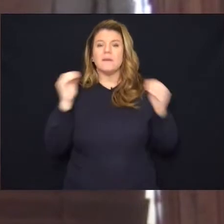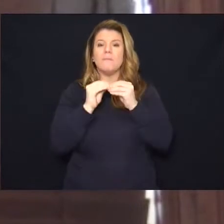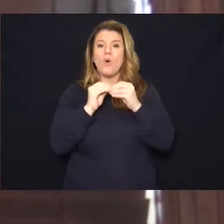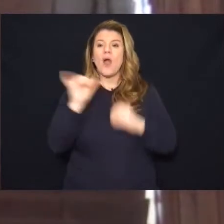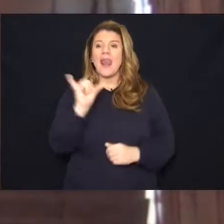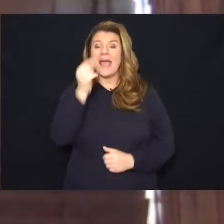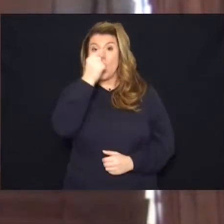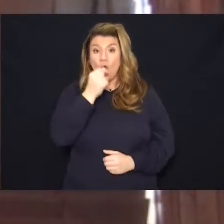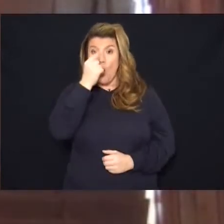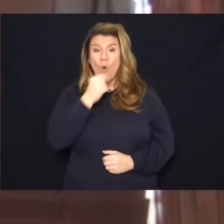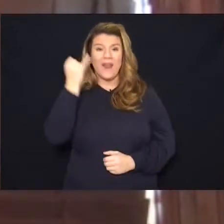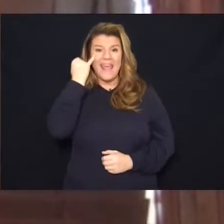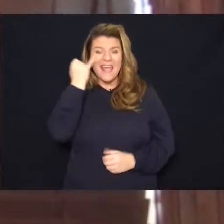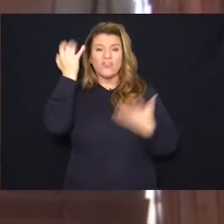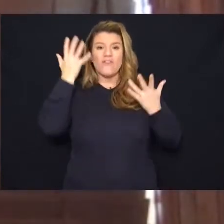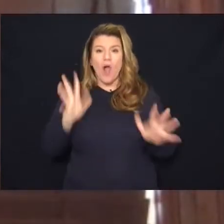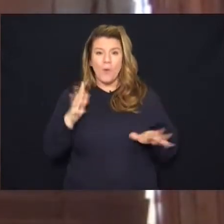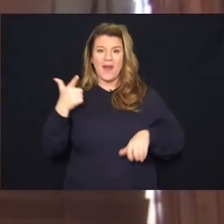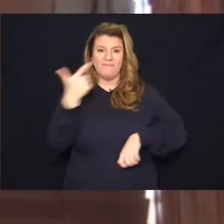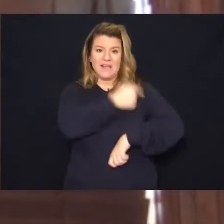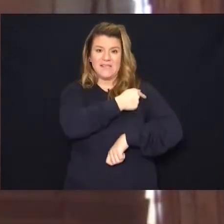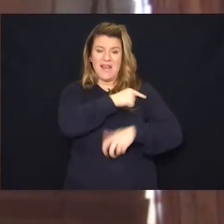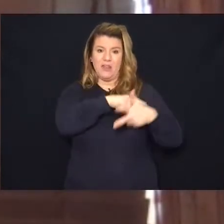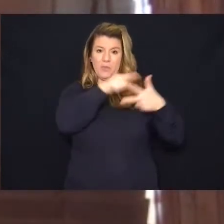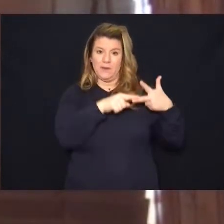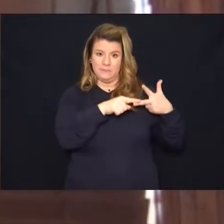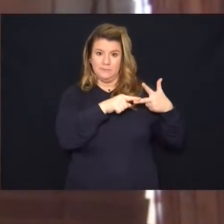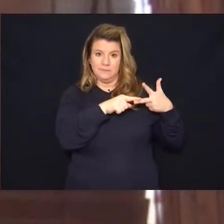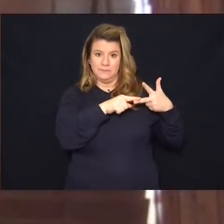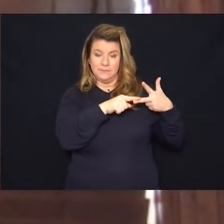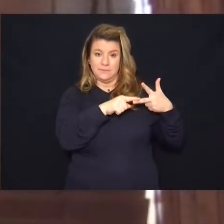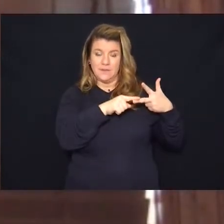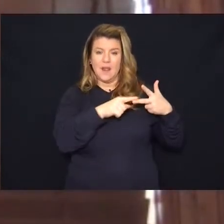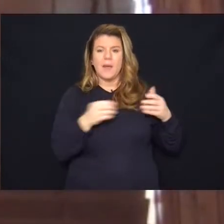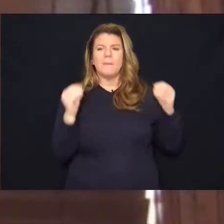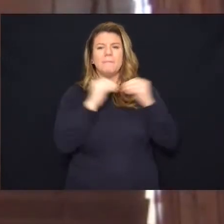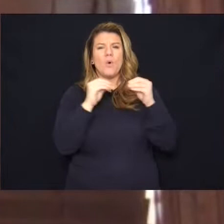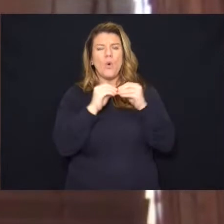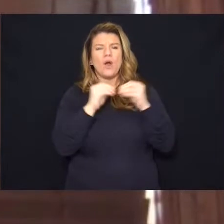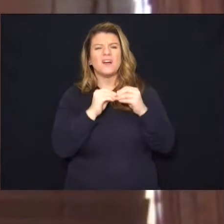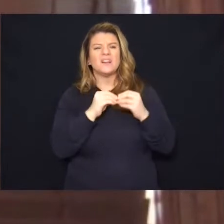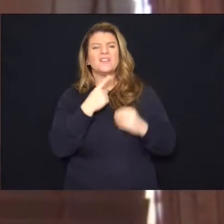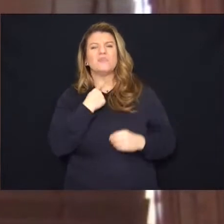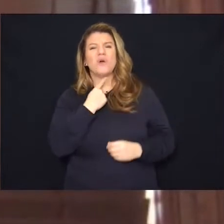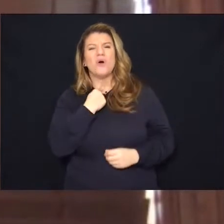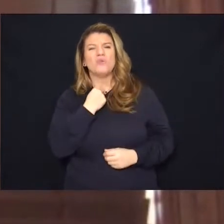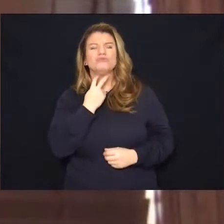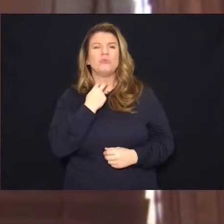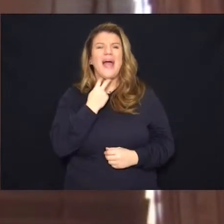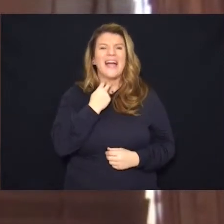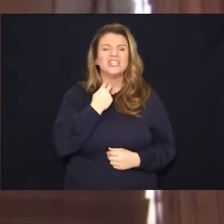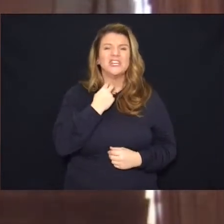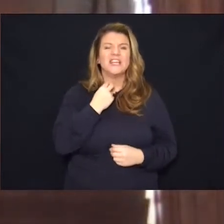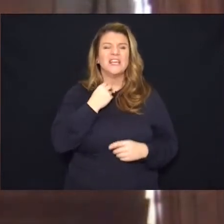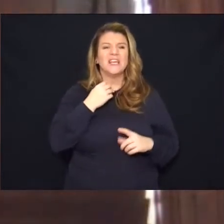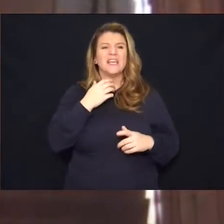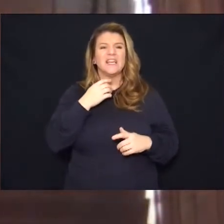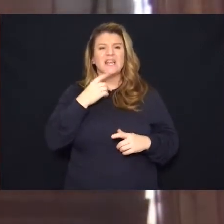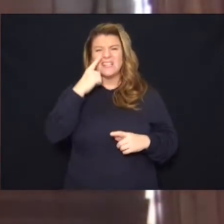have been vaccinated and boosted, but more scratchy throat, upper